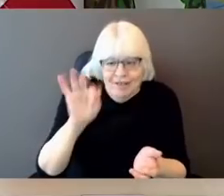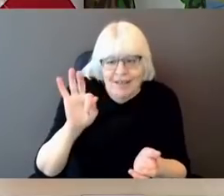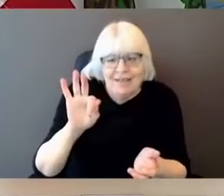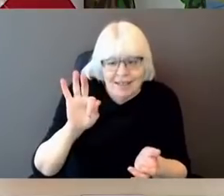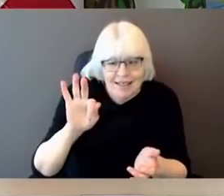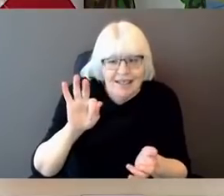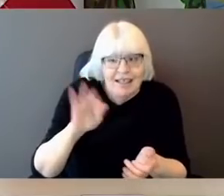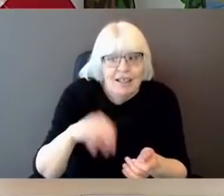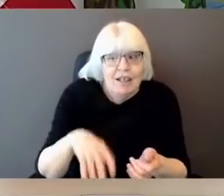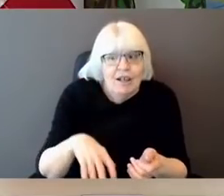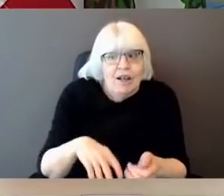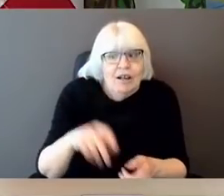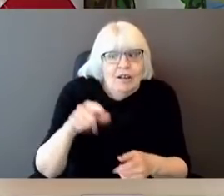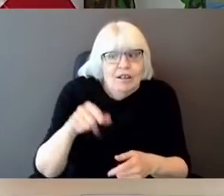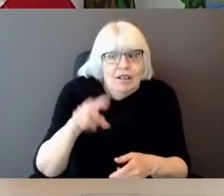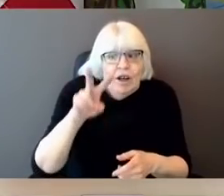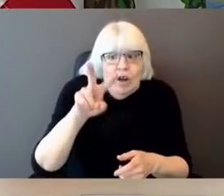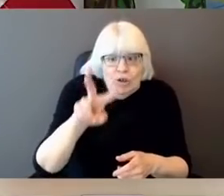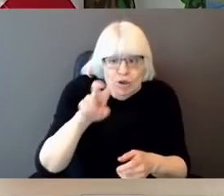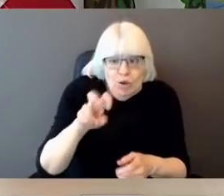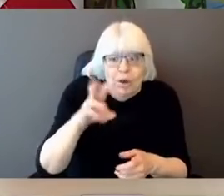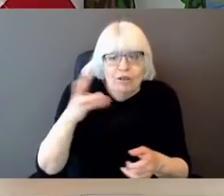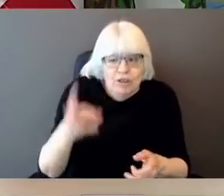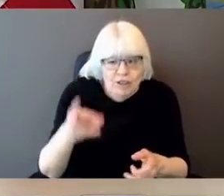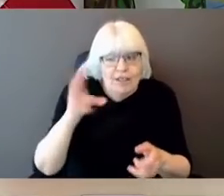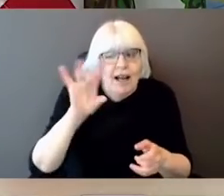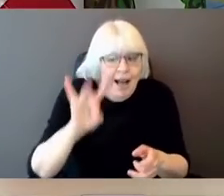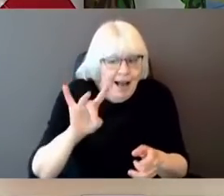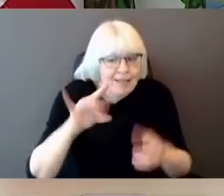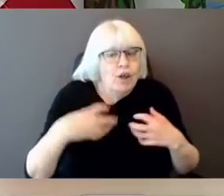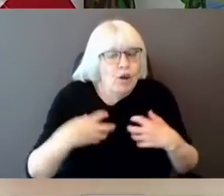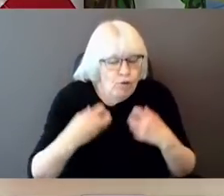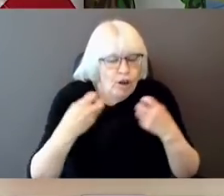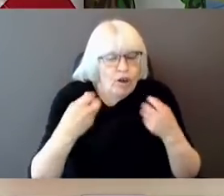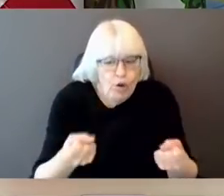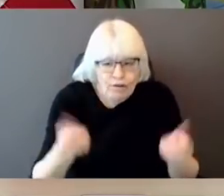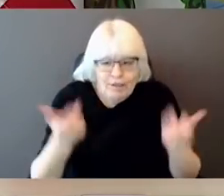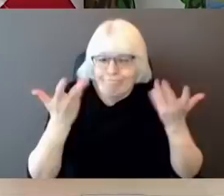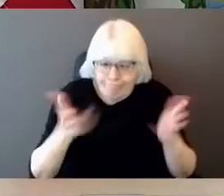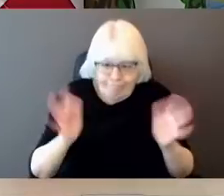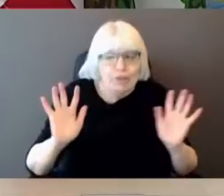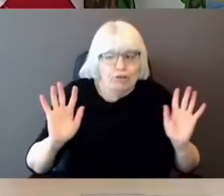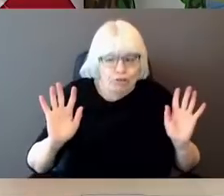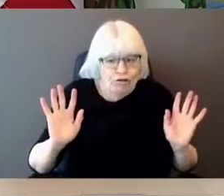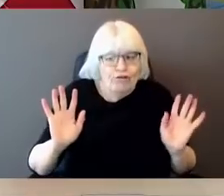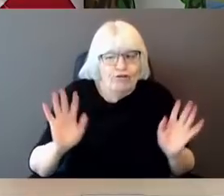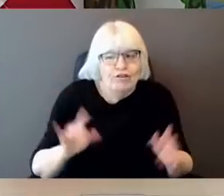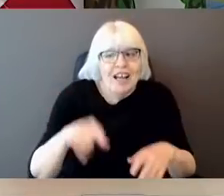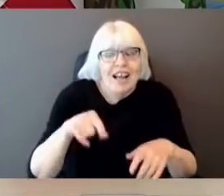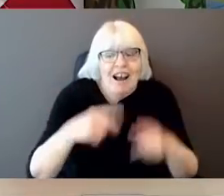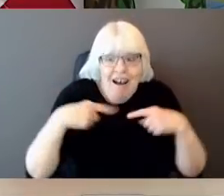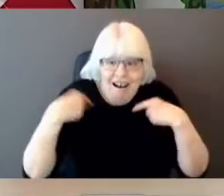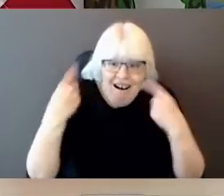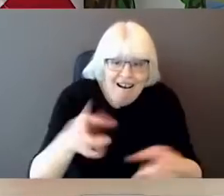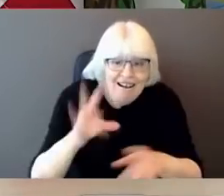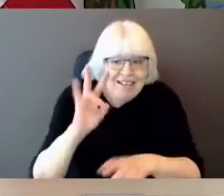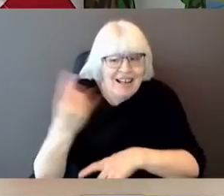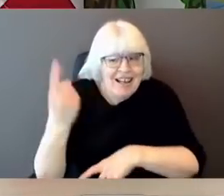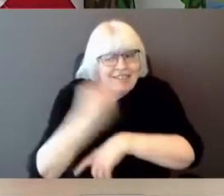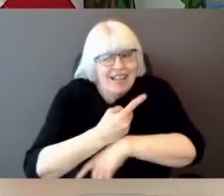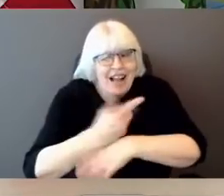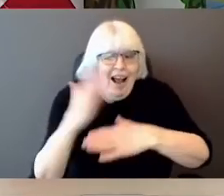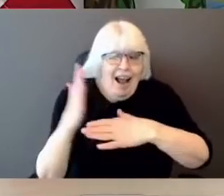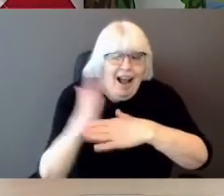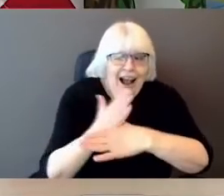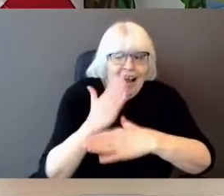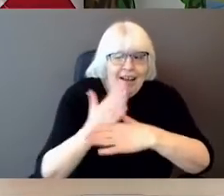reporting. Over the last 7 days, we've had an average of 175 cases a day. Presently, there are 9 people